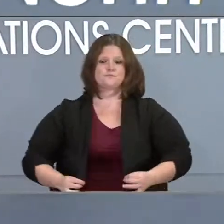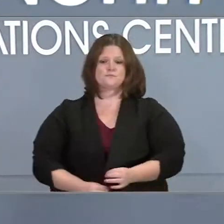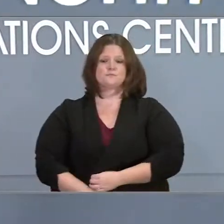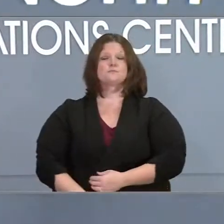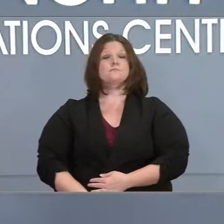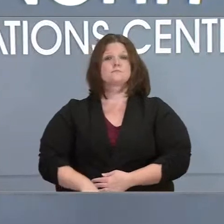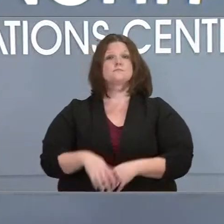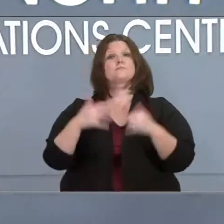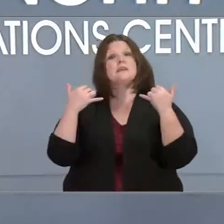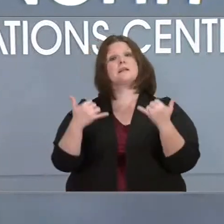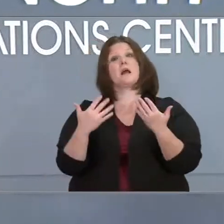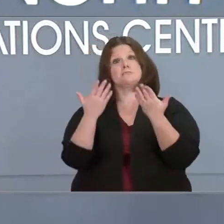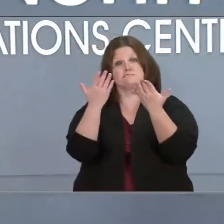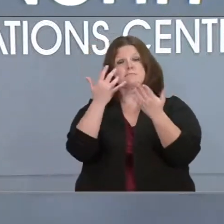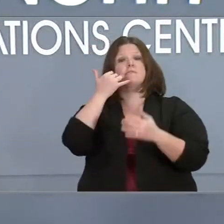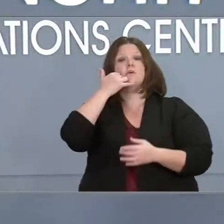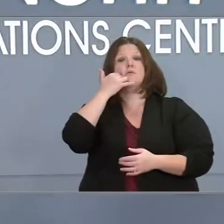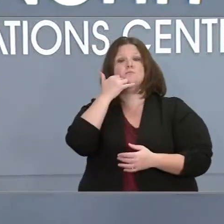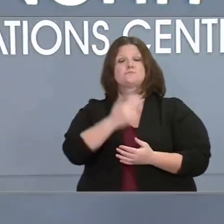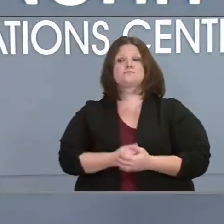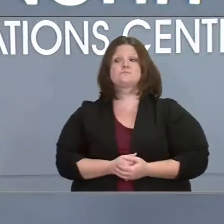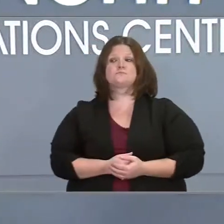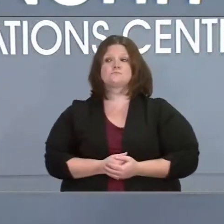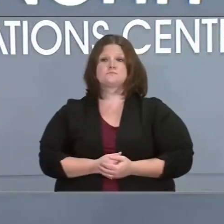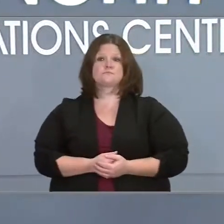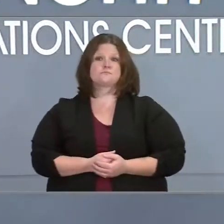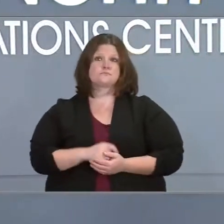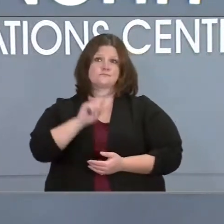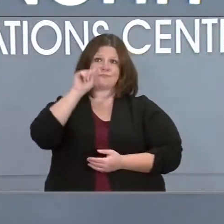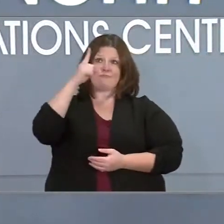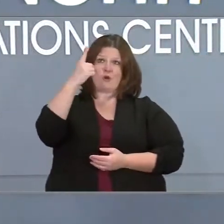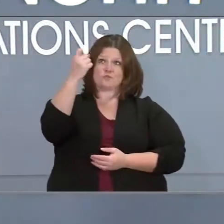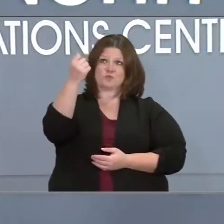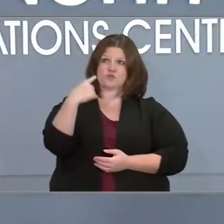We'll now go to the phone. Have the first question.